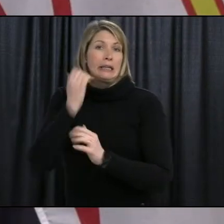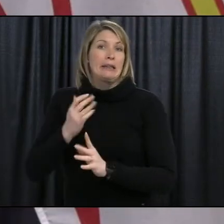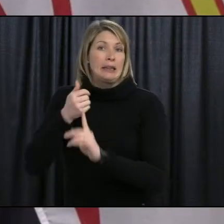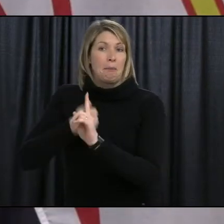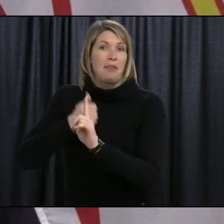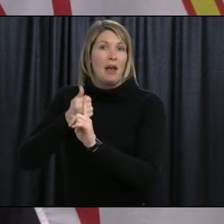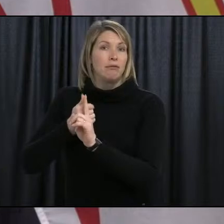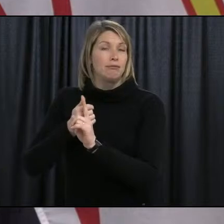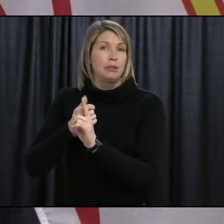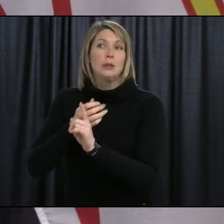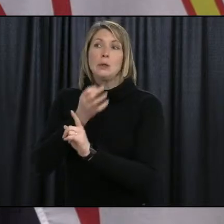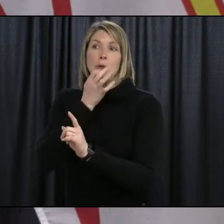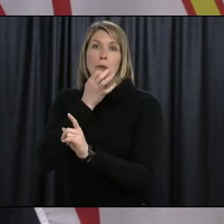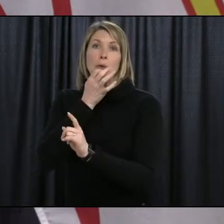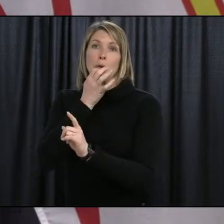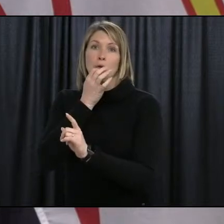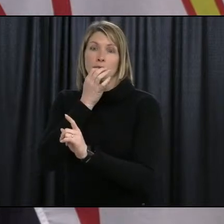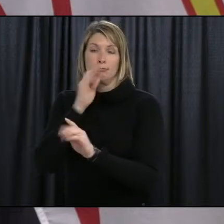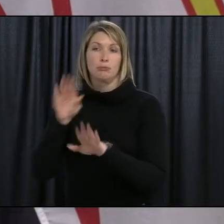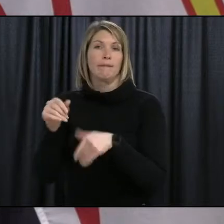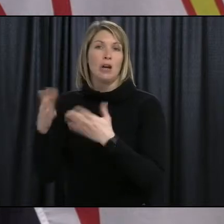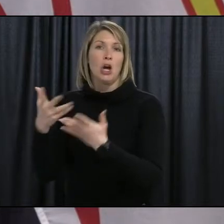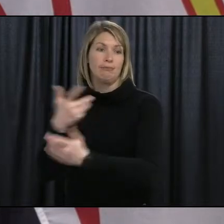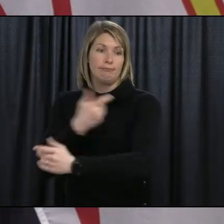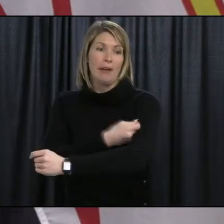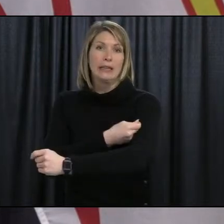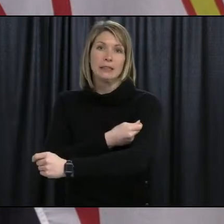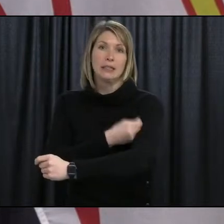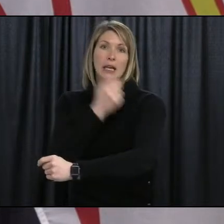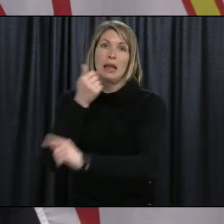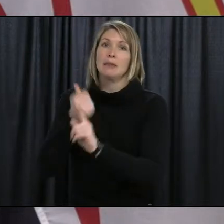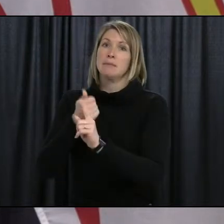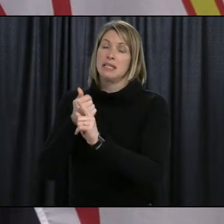receive vaccination throughout that phase,